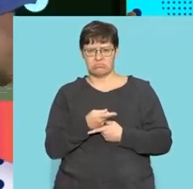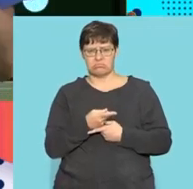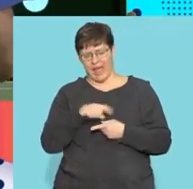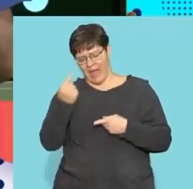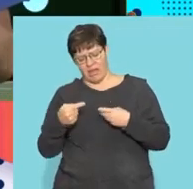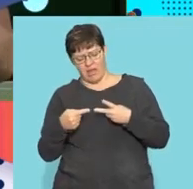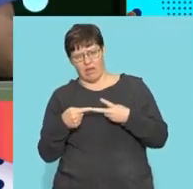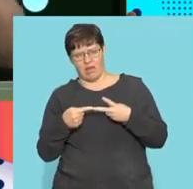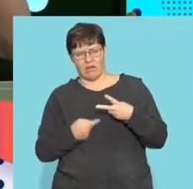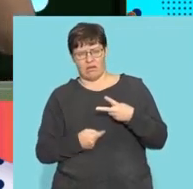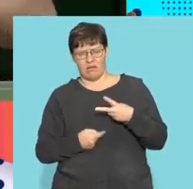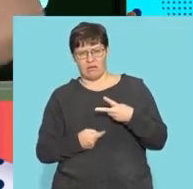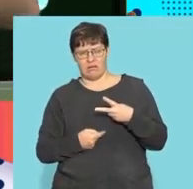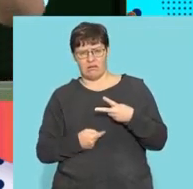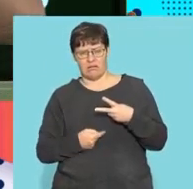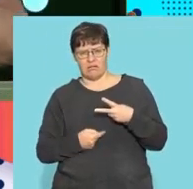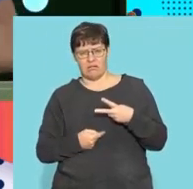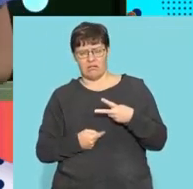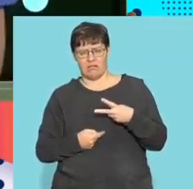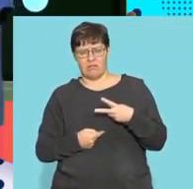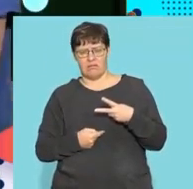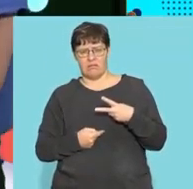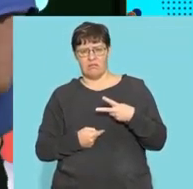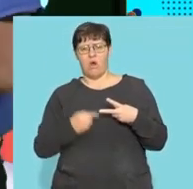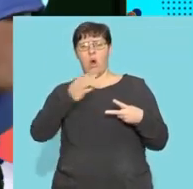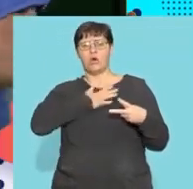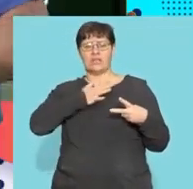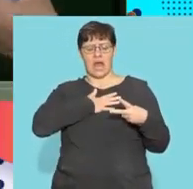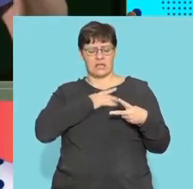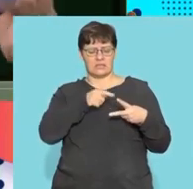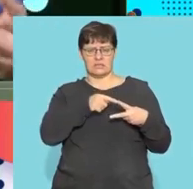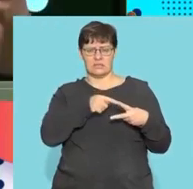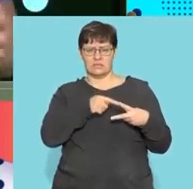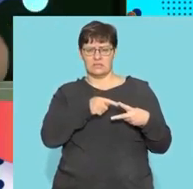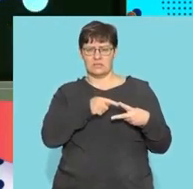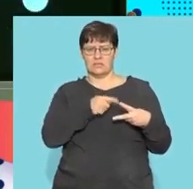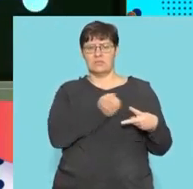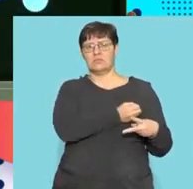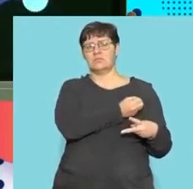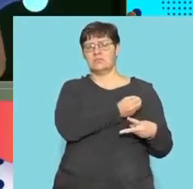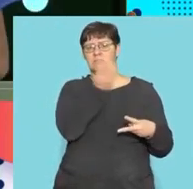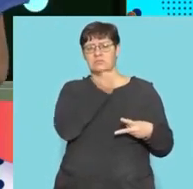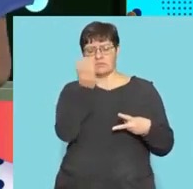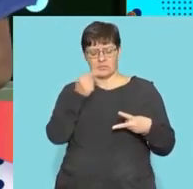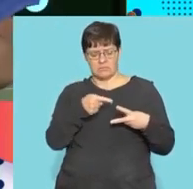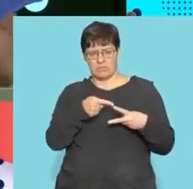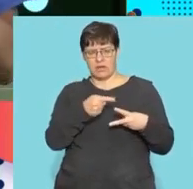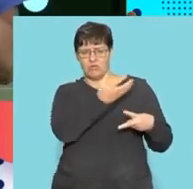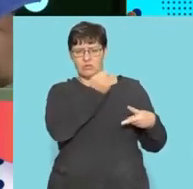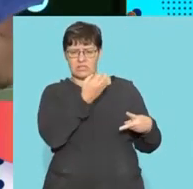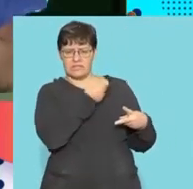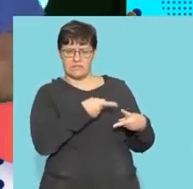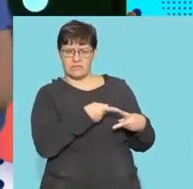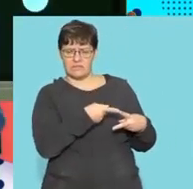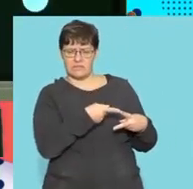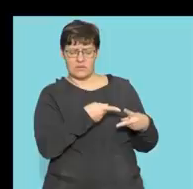for the other component? This is the reducing agent. Where is the oxidizing agent? Normally, for the